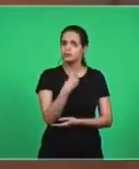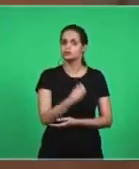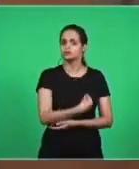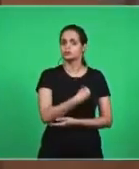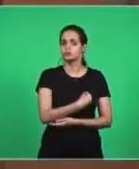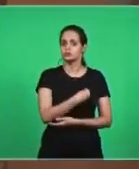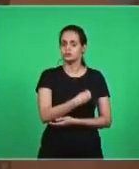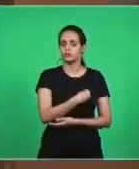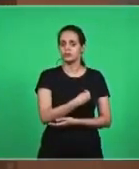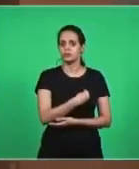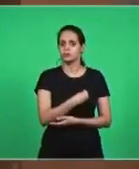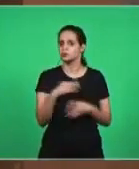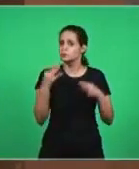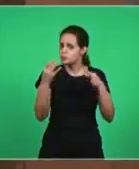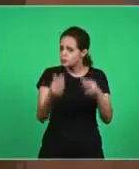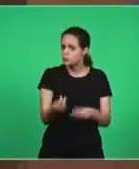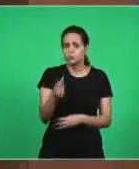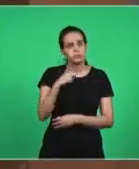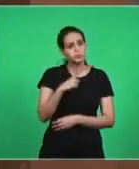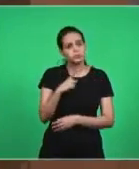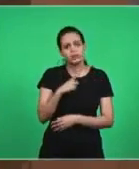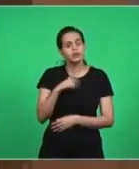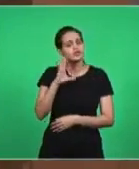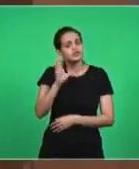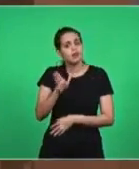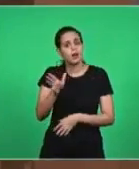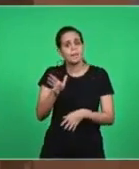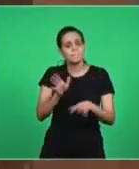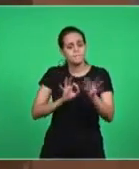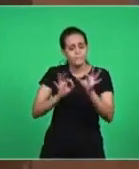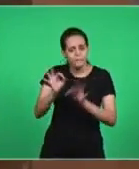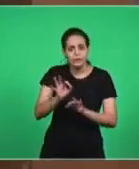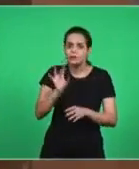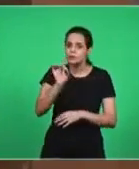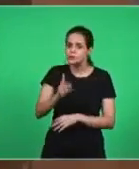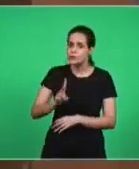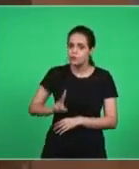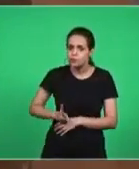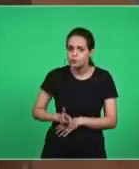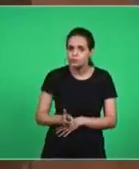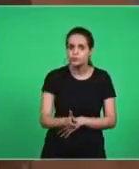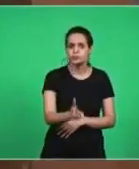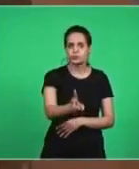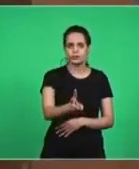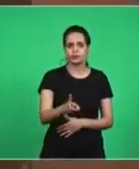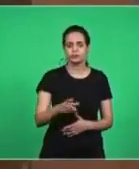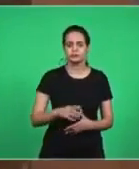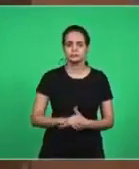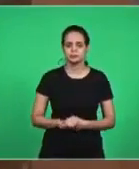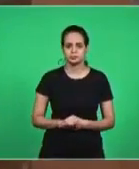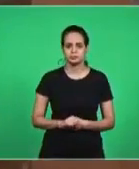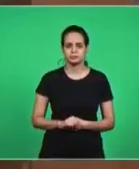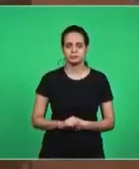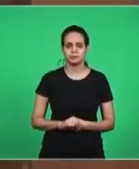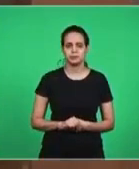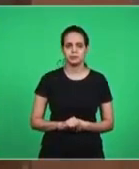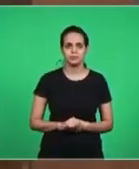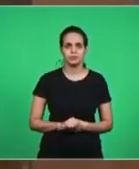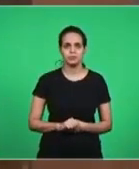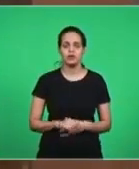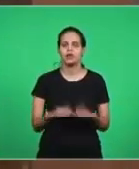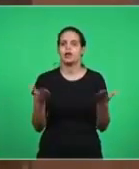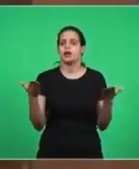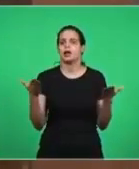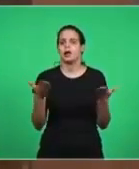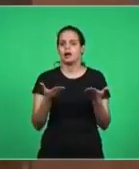practice that we are living. Everything, my friend, we just need to give continuity. Just need to give continuity. So now let's go to the